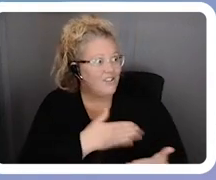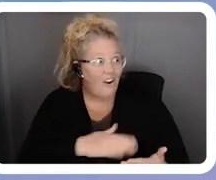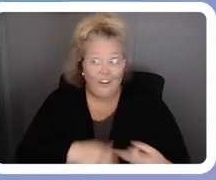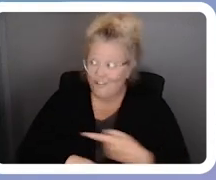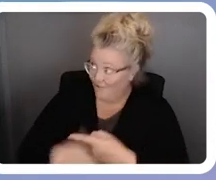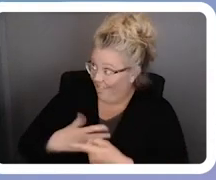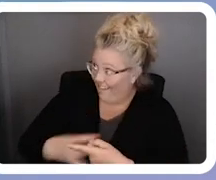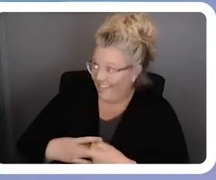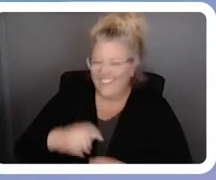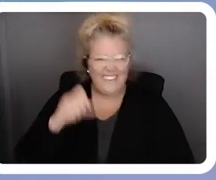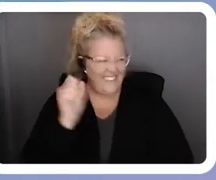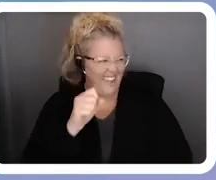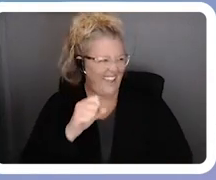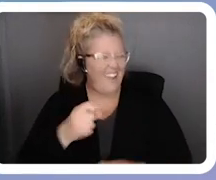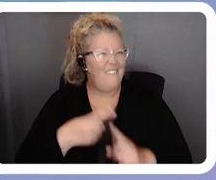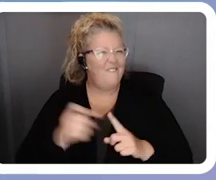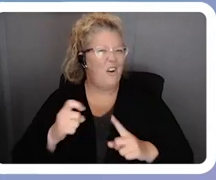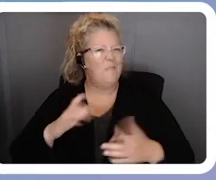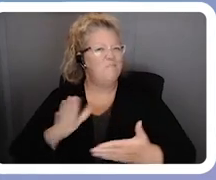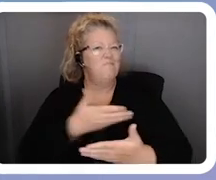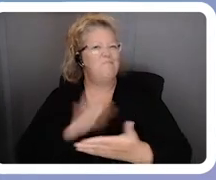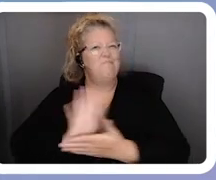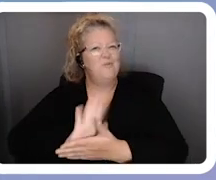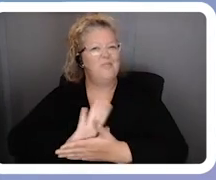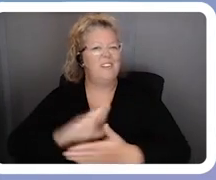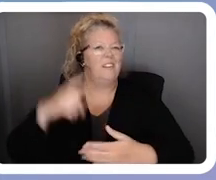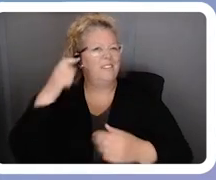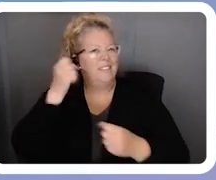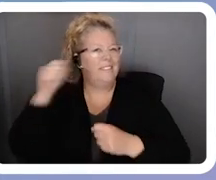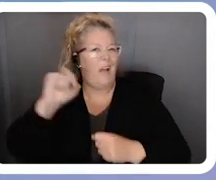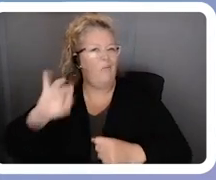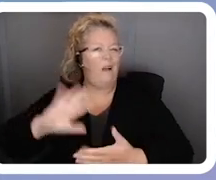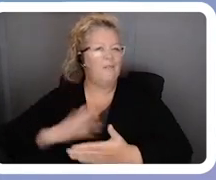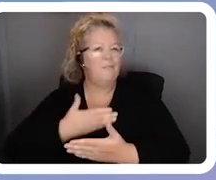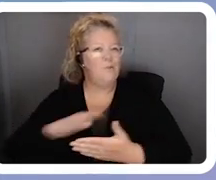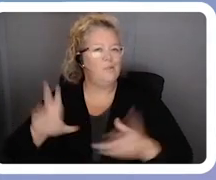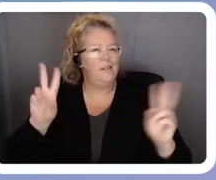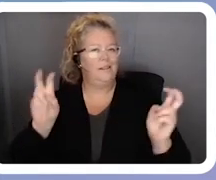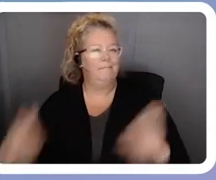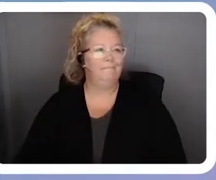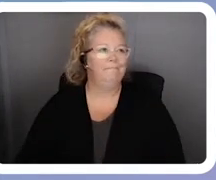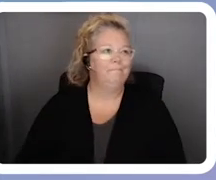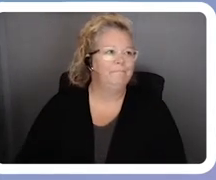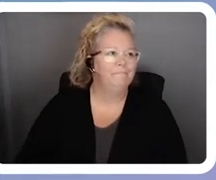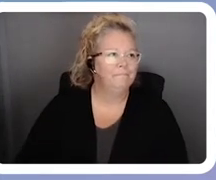song. You love that song? Yes. Yeah, super fun. Sound music. All right, let's hit it, Jessica and Julia.